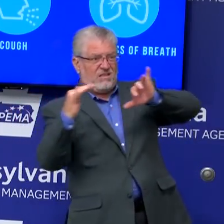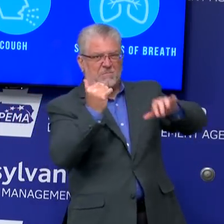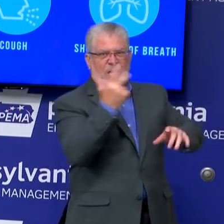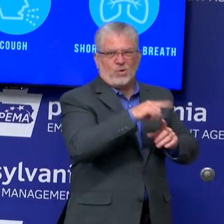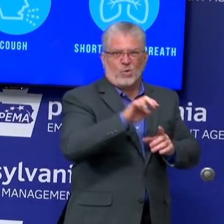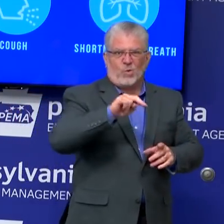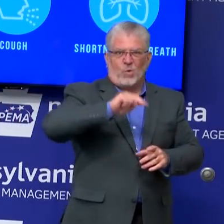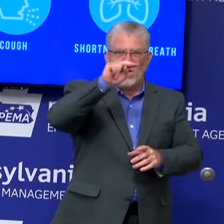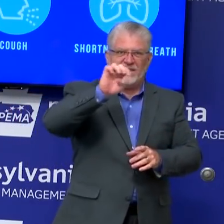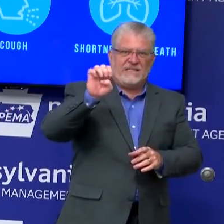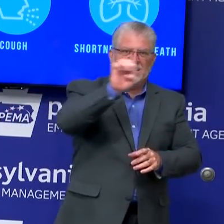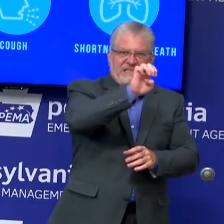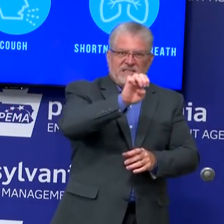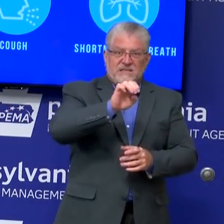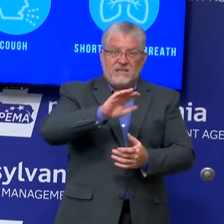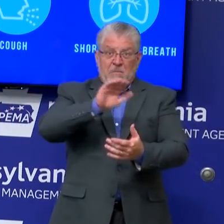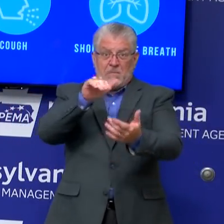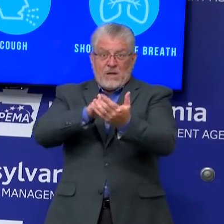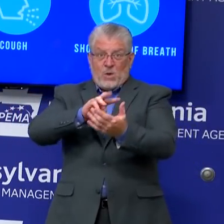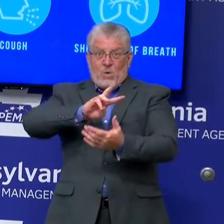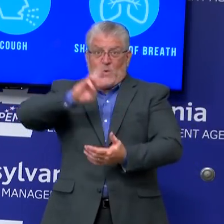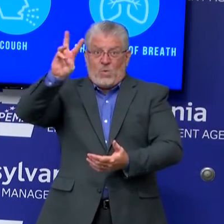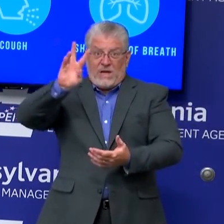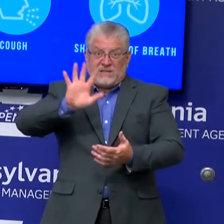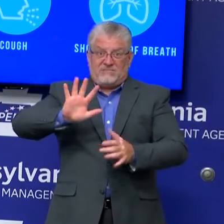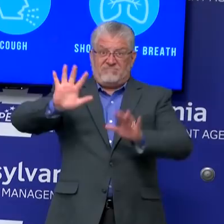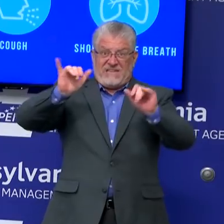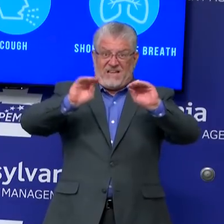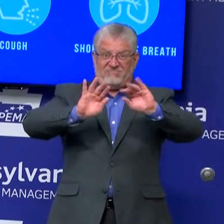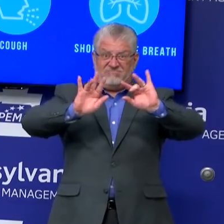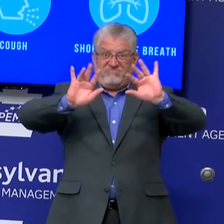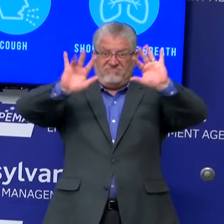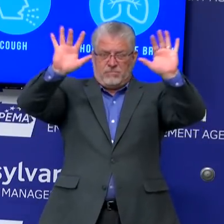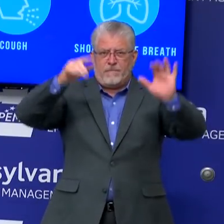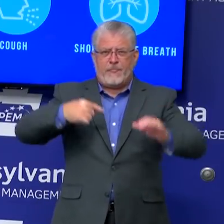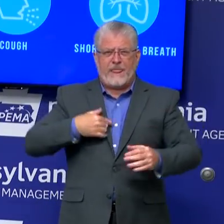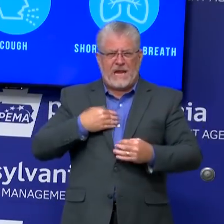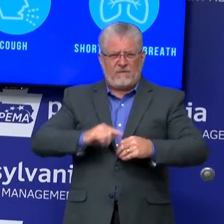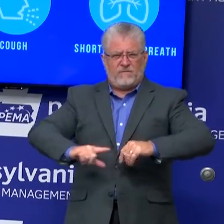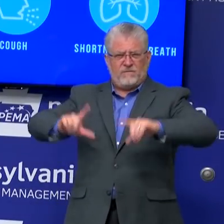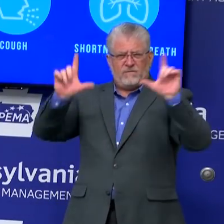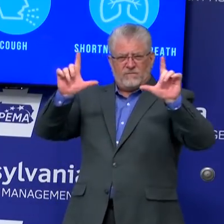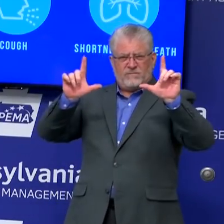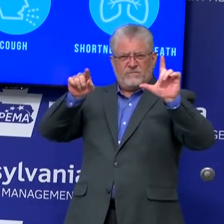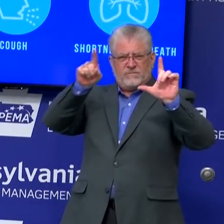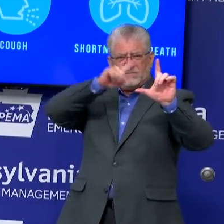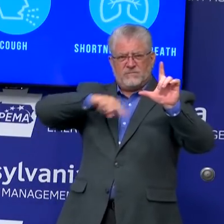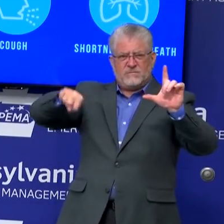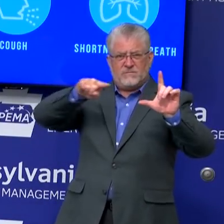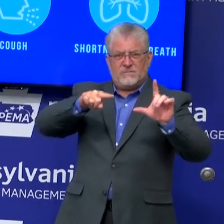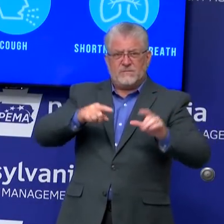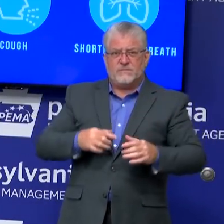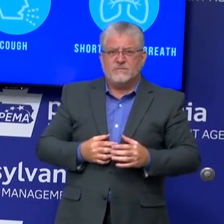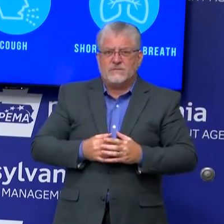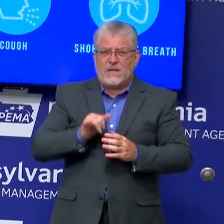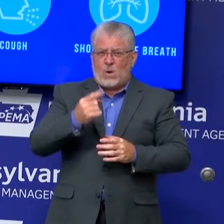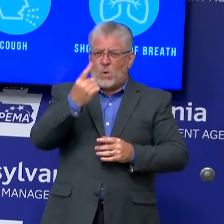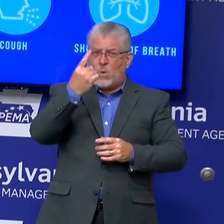my screen, I'm going to show you exactly how we don't rely on single pieces of information to make